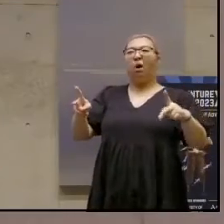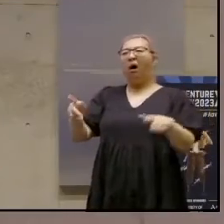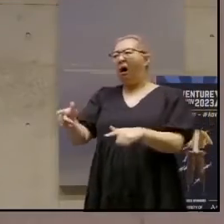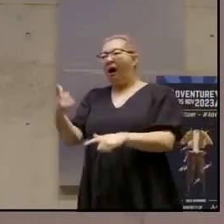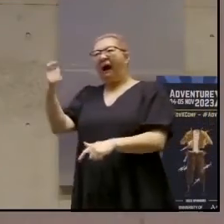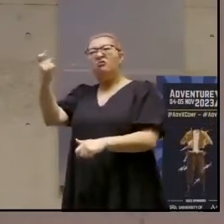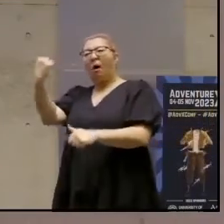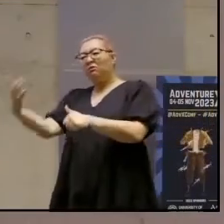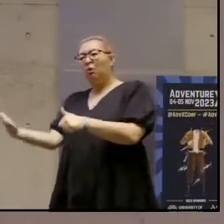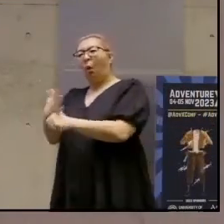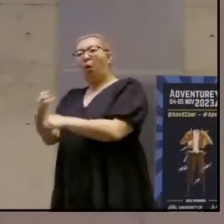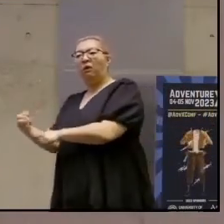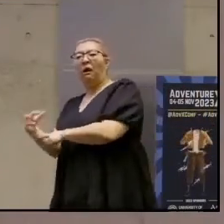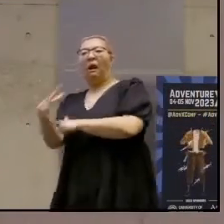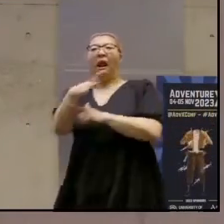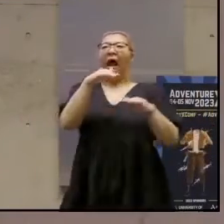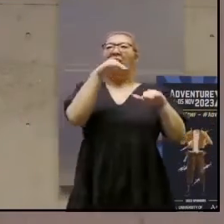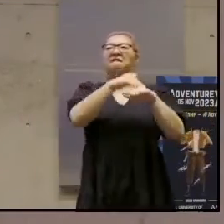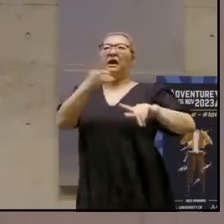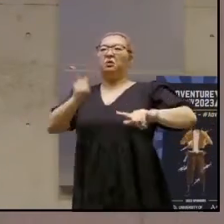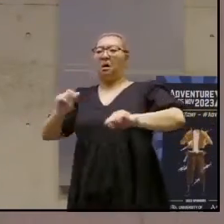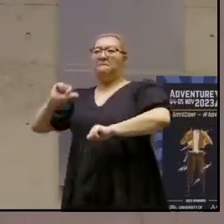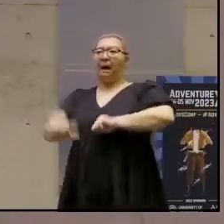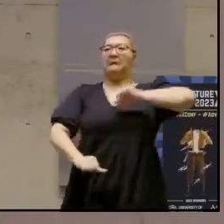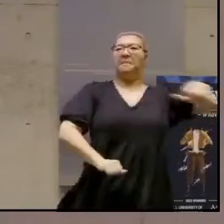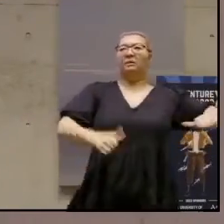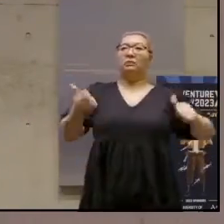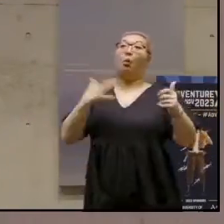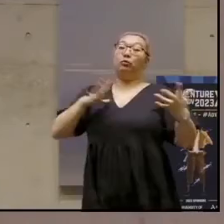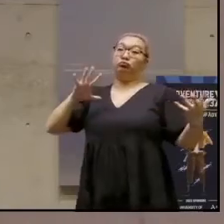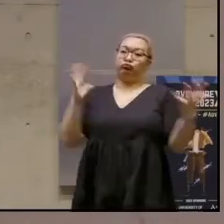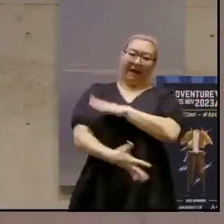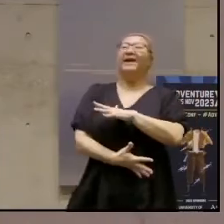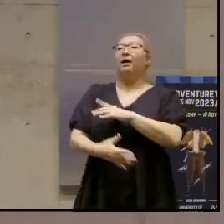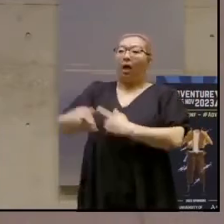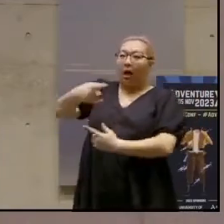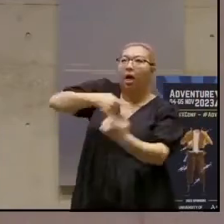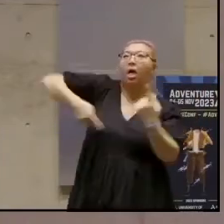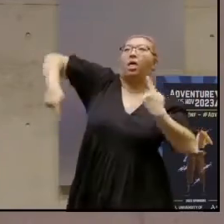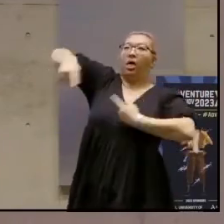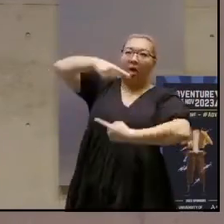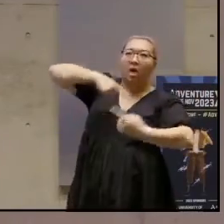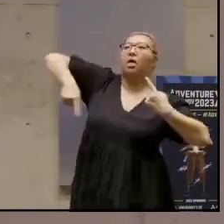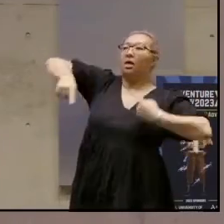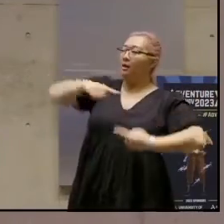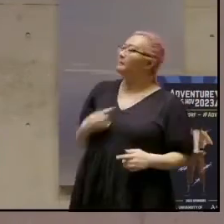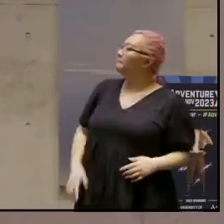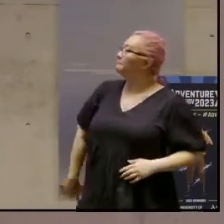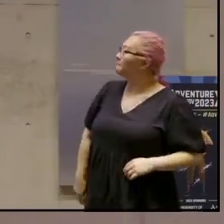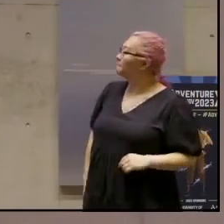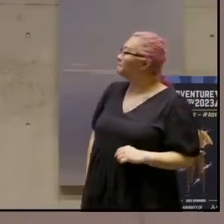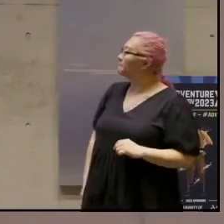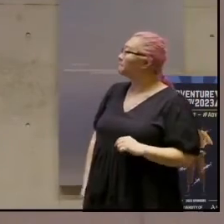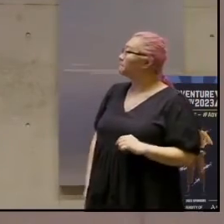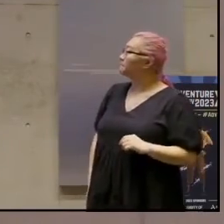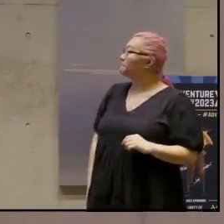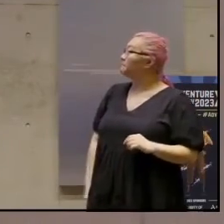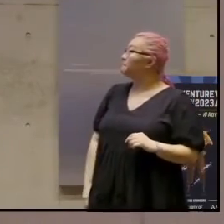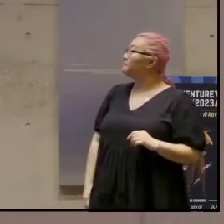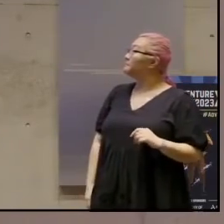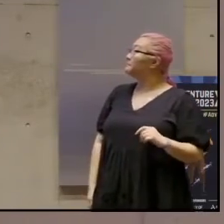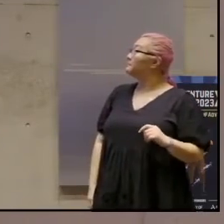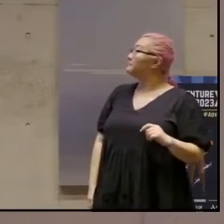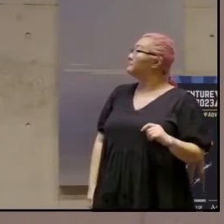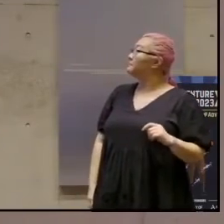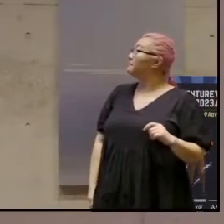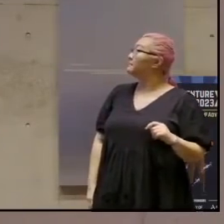don't necessarily need in your stories. I know. Like I said, accost me in the parking lot. It's all good. Let's talk. We're not going to be able to talk here because